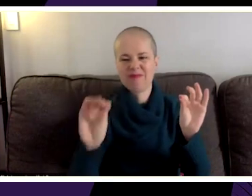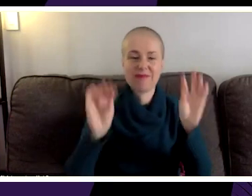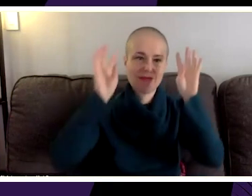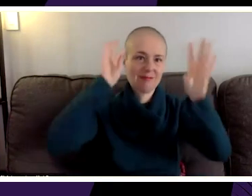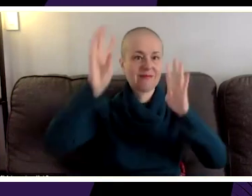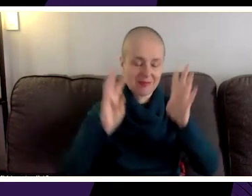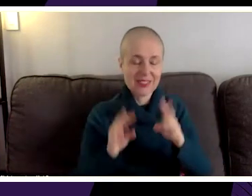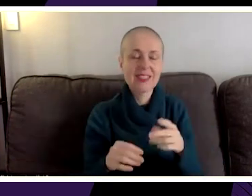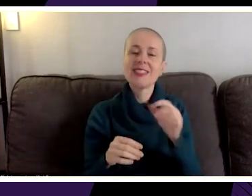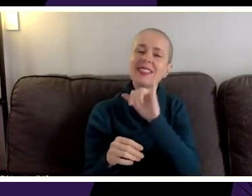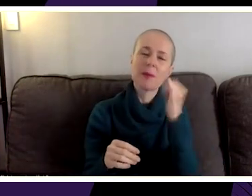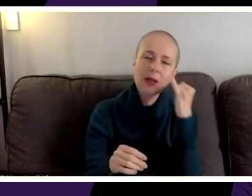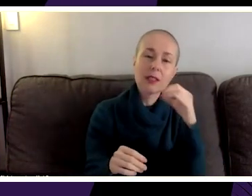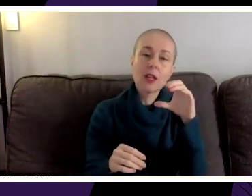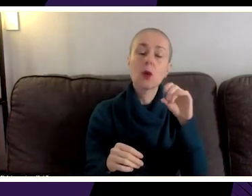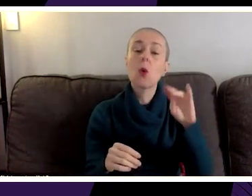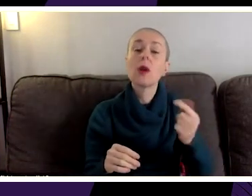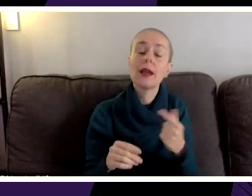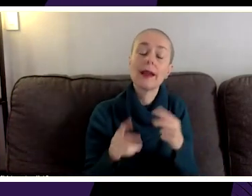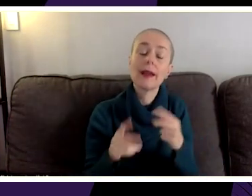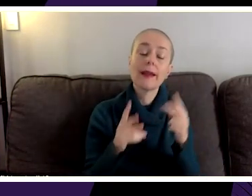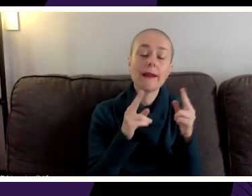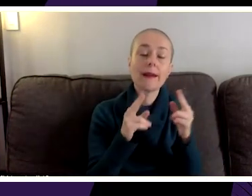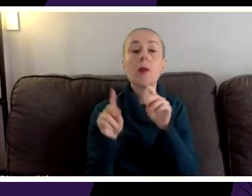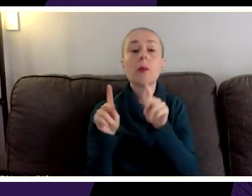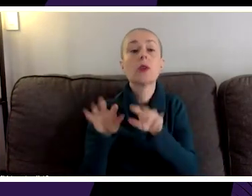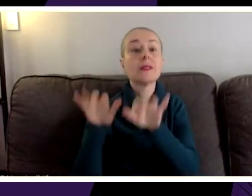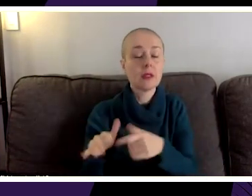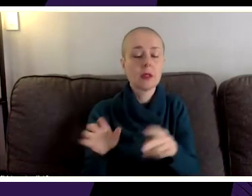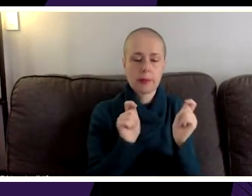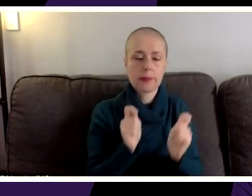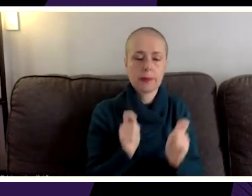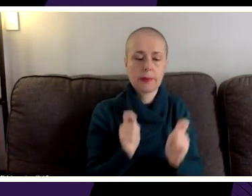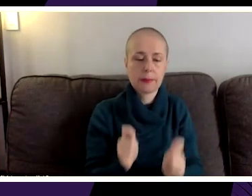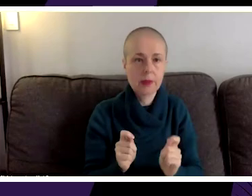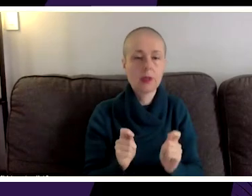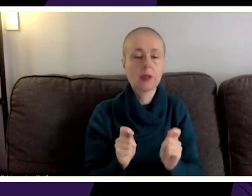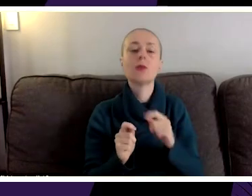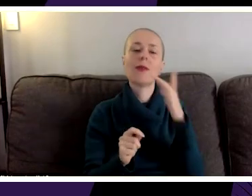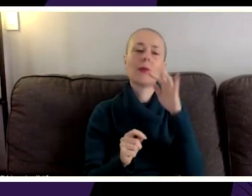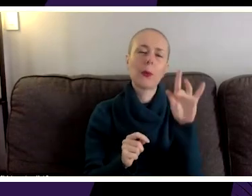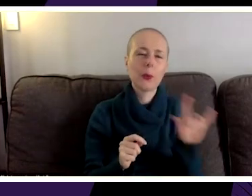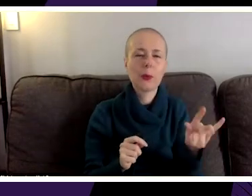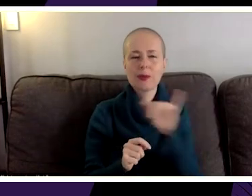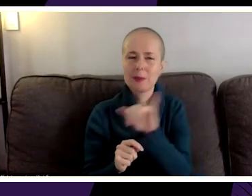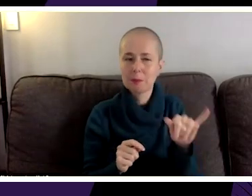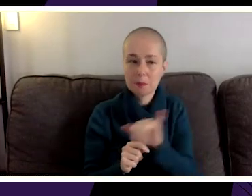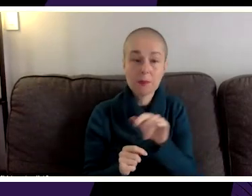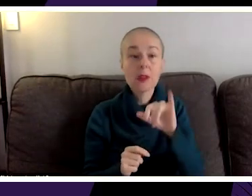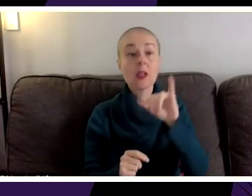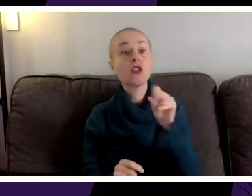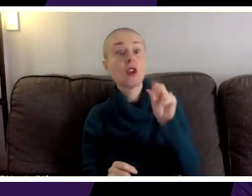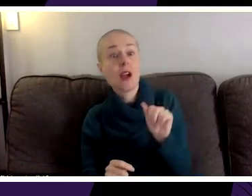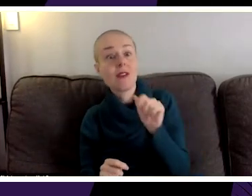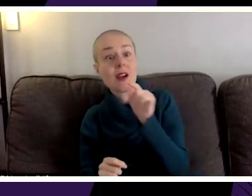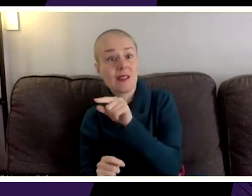people have written. So it's a little bit like Mad Libs. So you have all these blank spaces to fill in. In JavaScript, it would be like Mad Libs